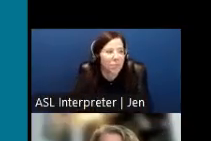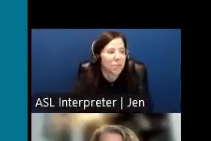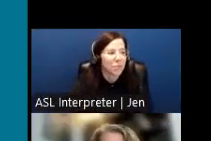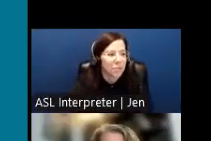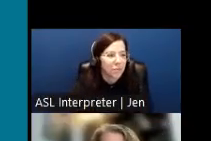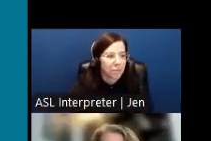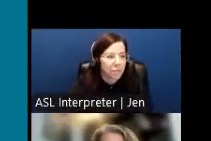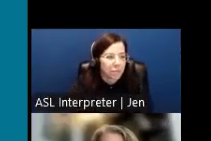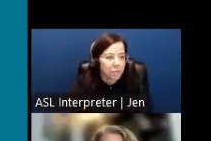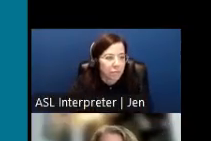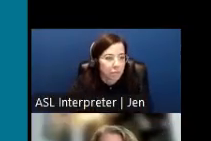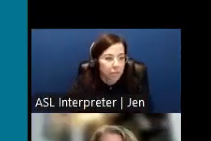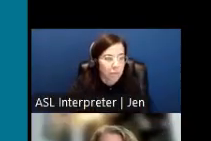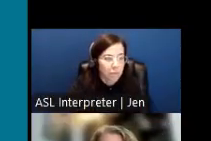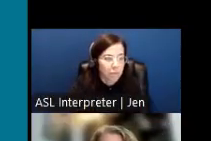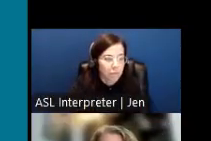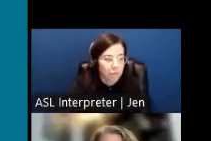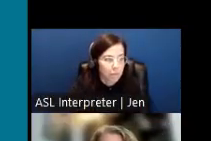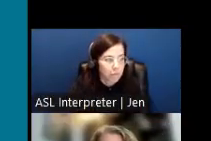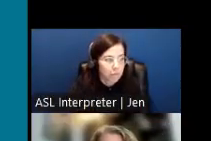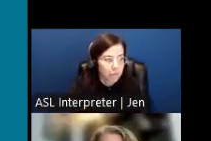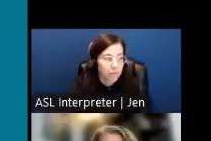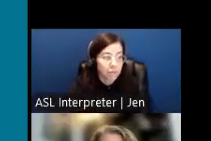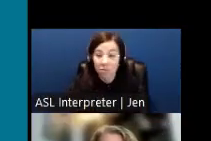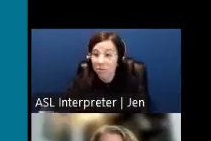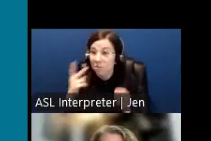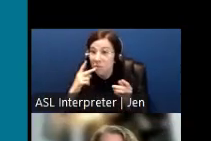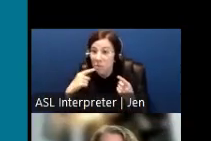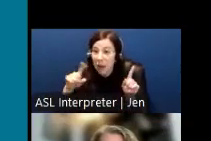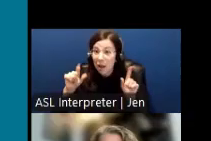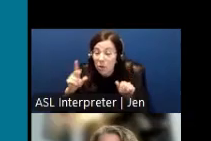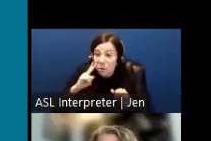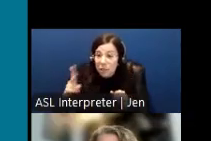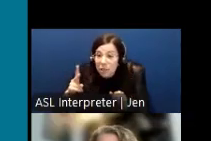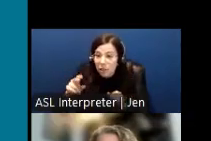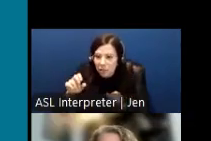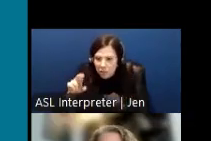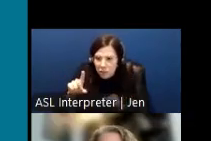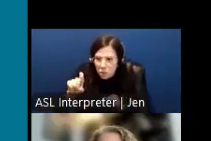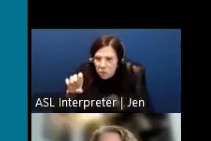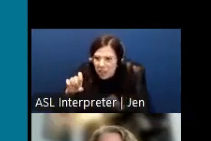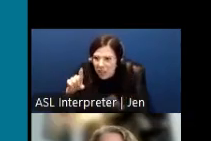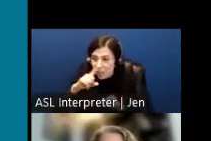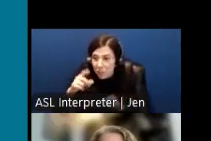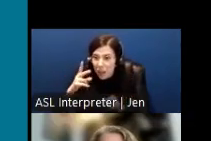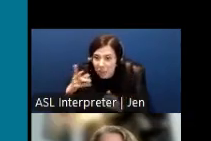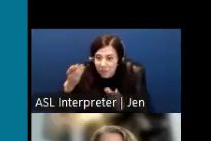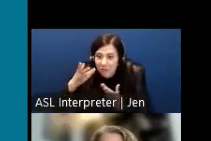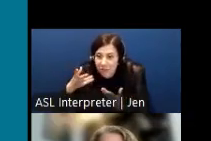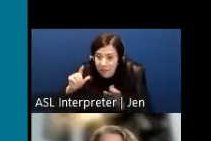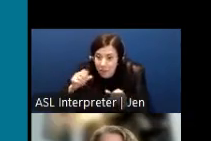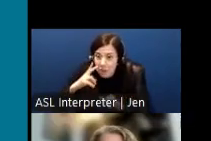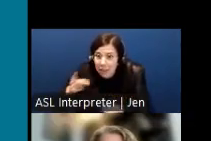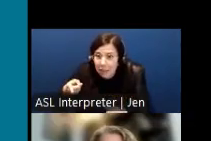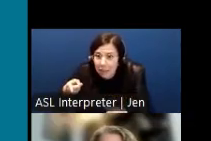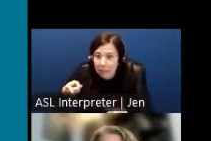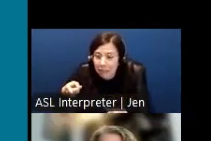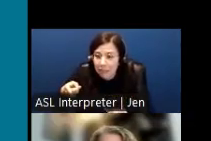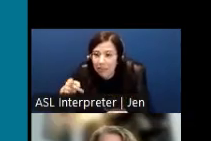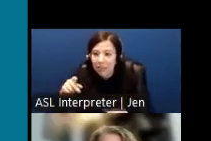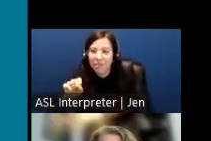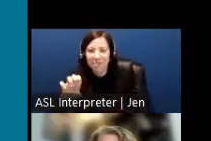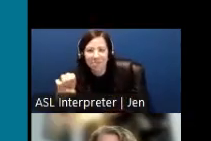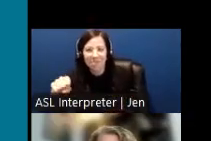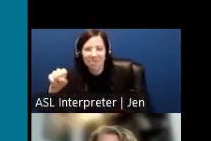Just confirming that folks can see the correct PowerPoint. Susie, is it still not is it showing? It's